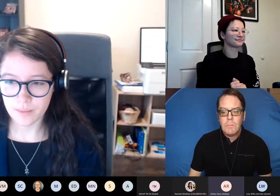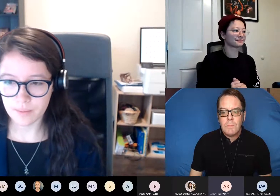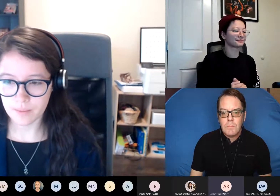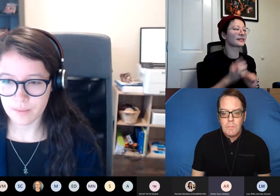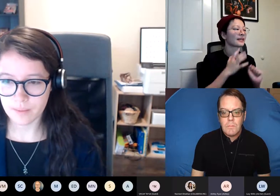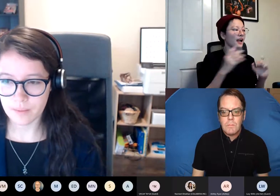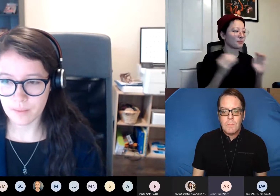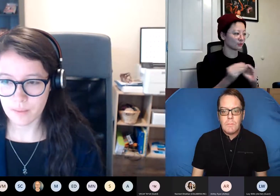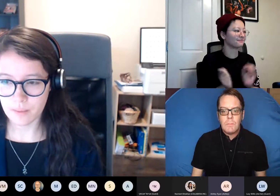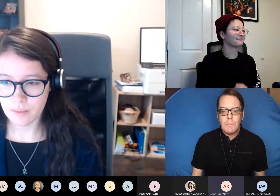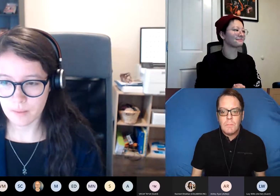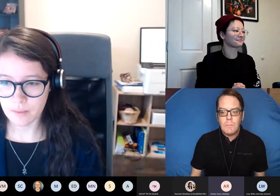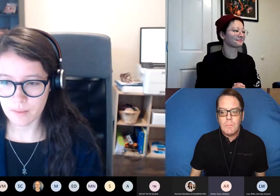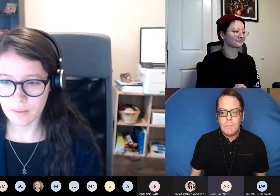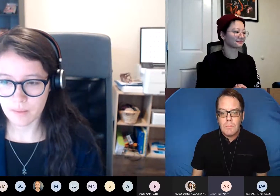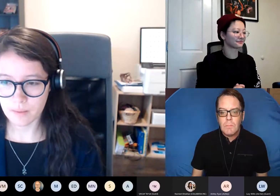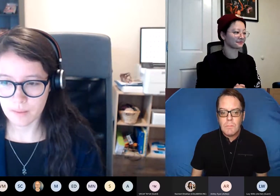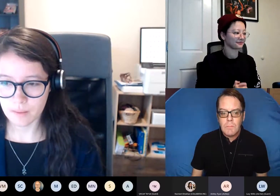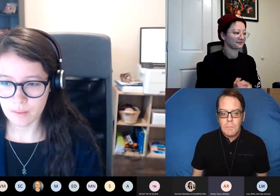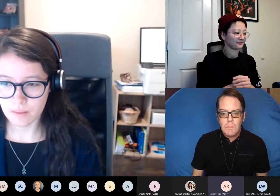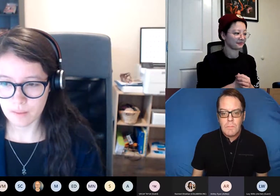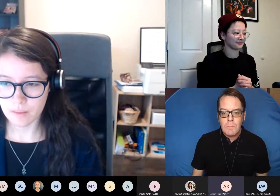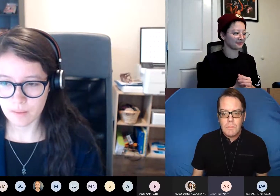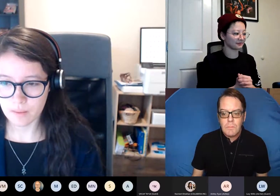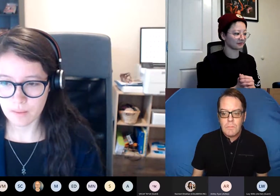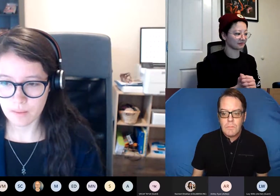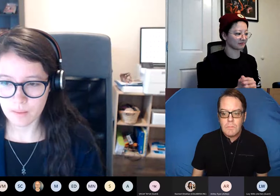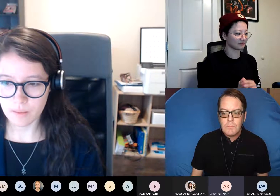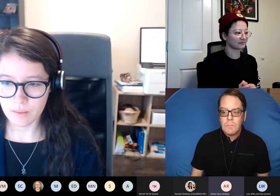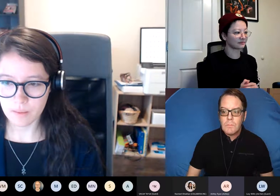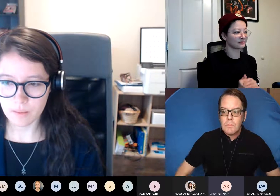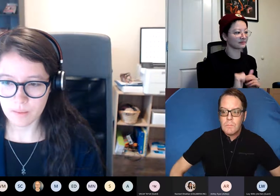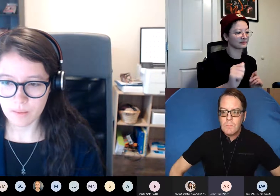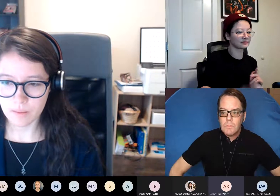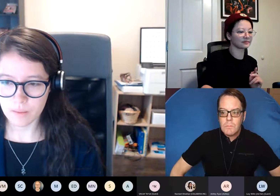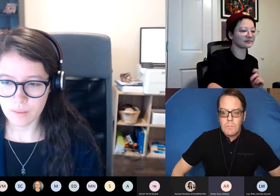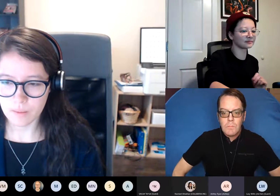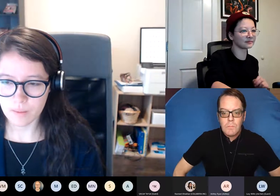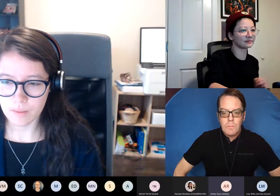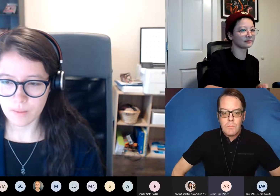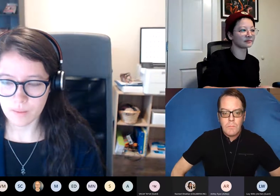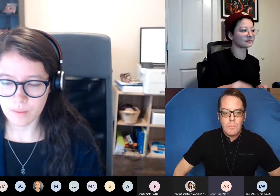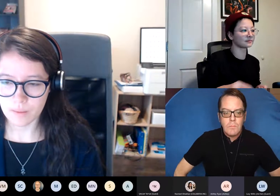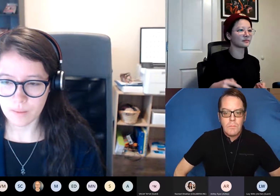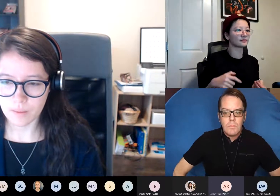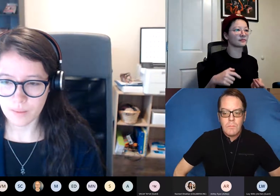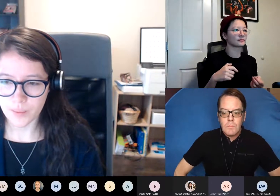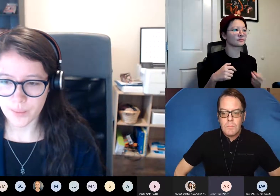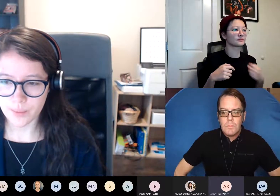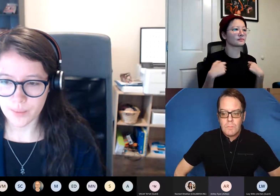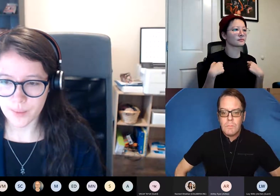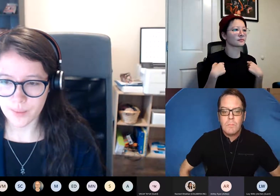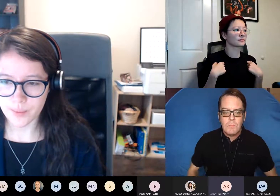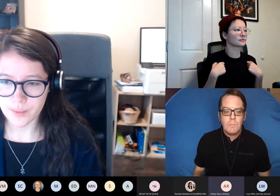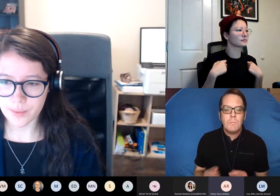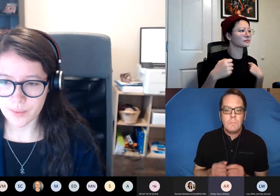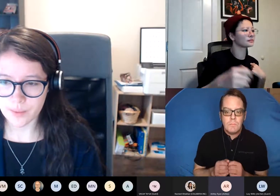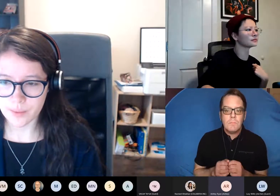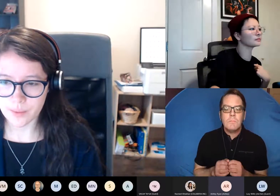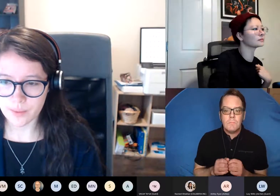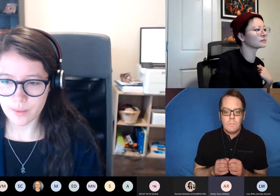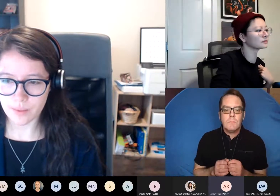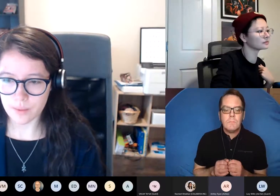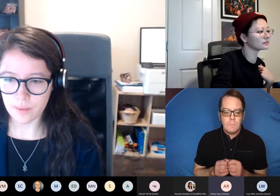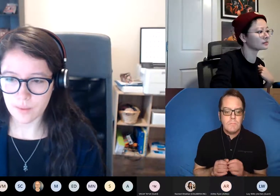that out, but we're designated a name sign, and everyone within the community is given a name sign. And those are just a few aspects of